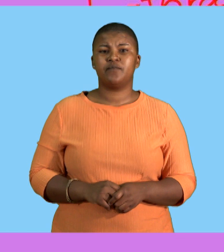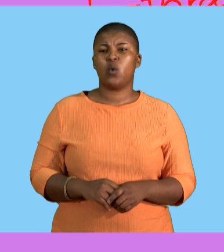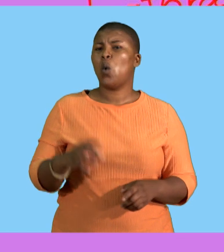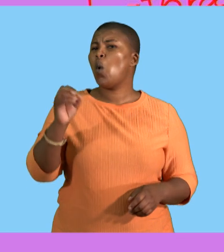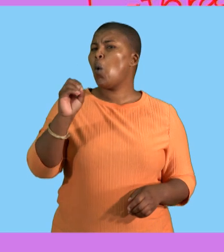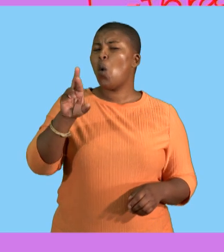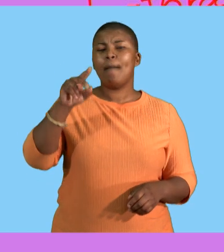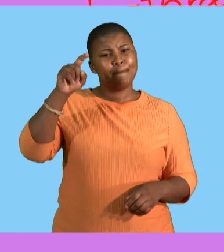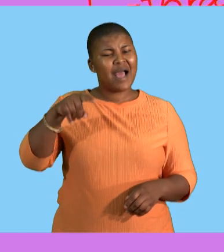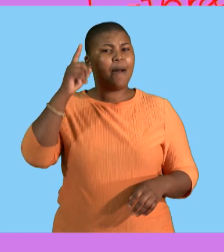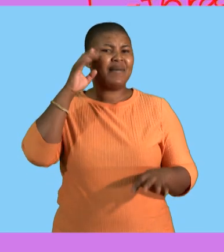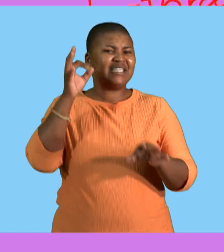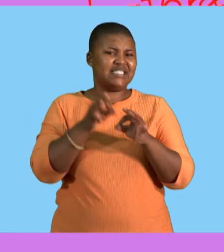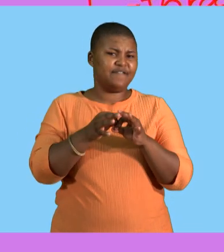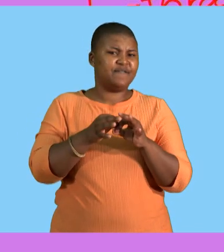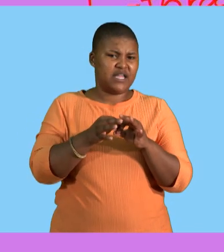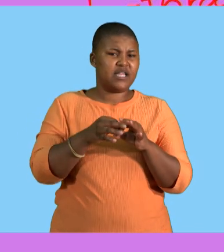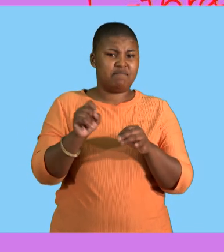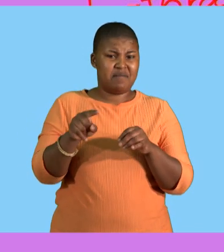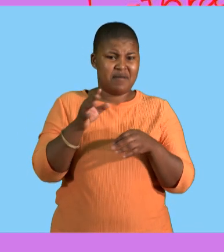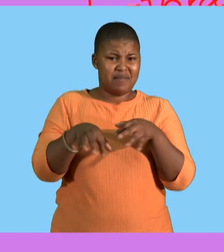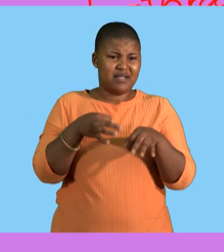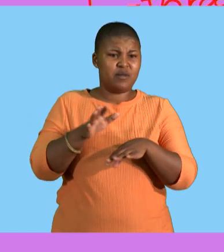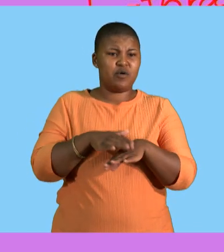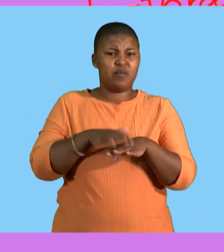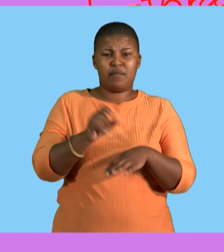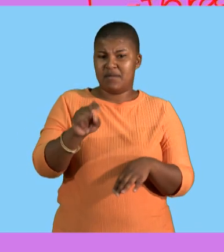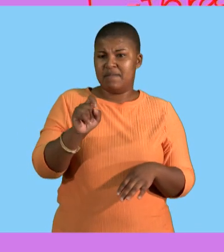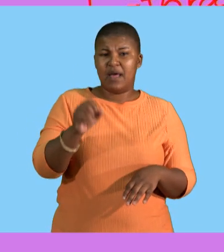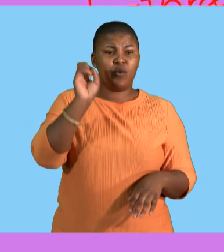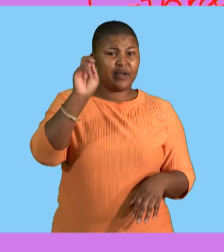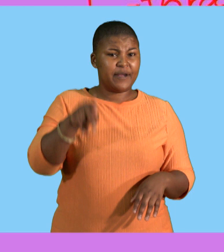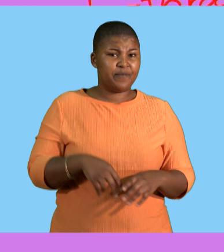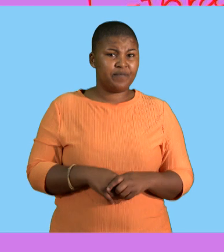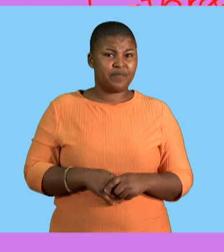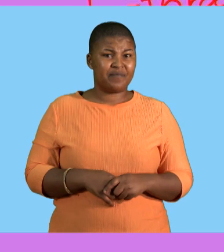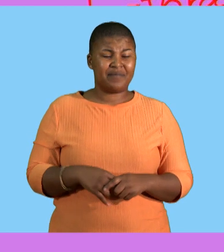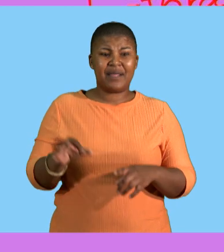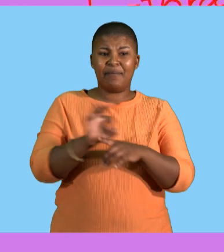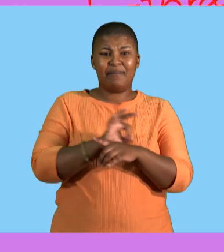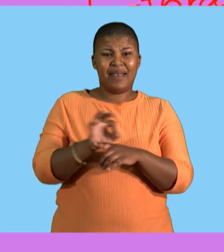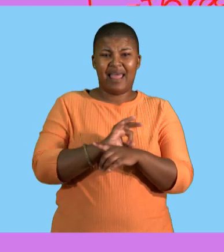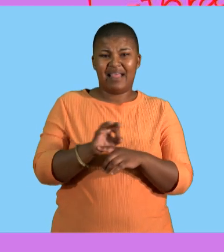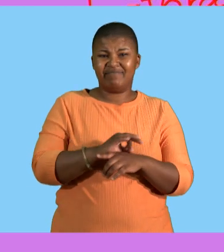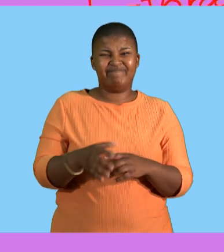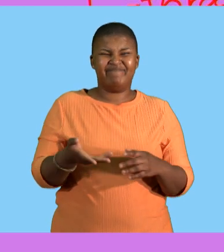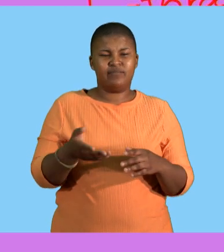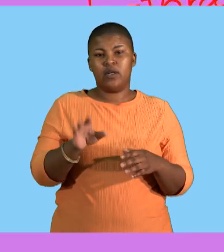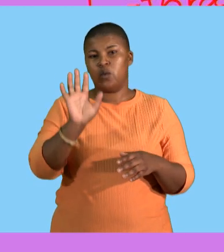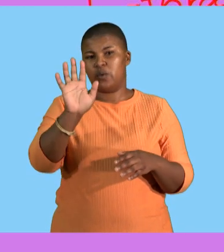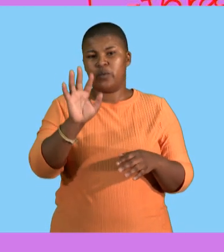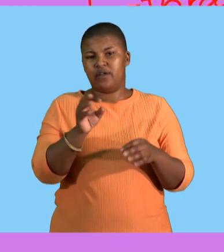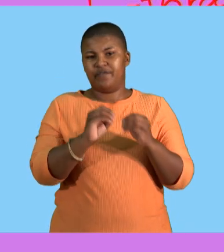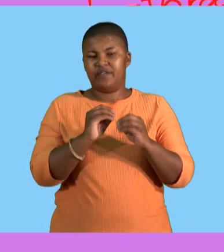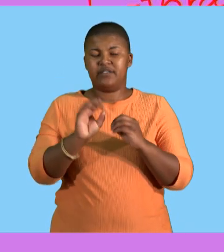more specific when it gets to this part. Now this plan is very scratched on. Let's just